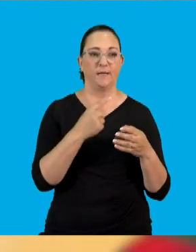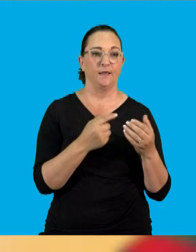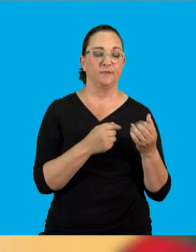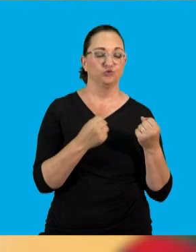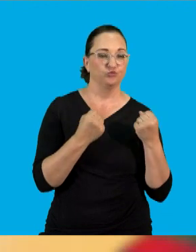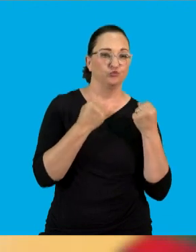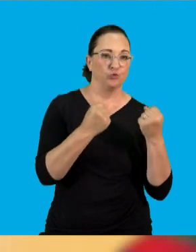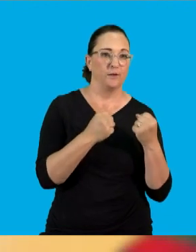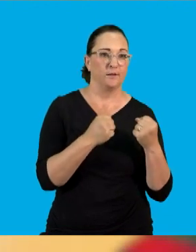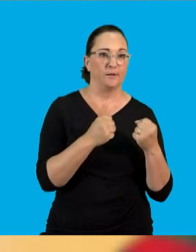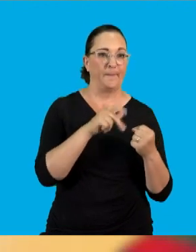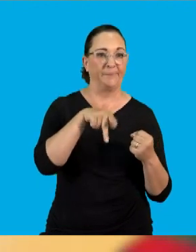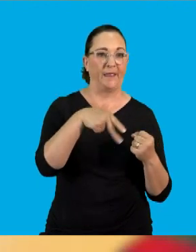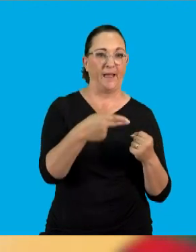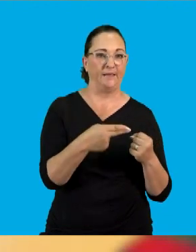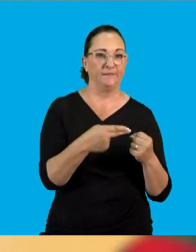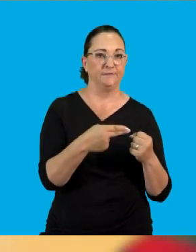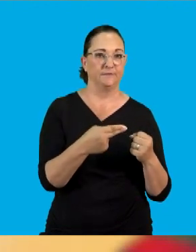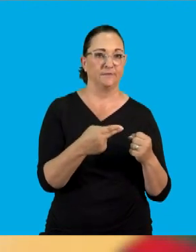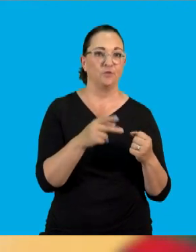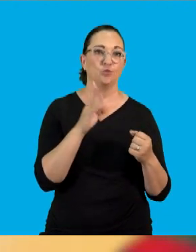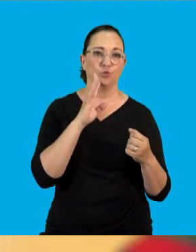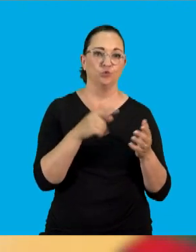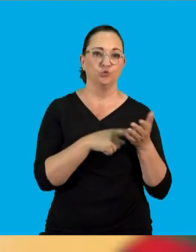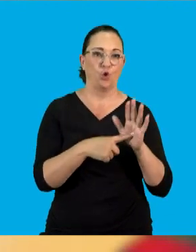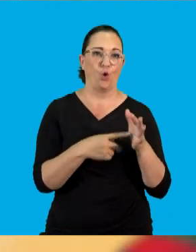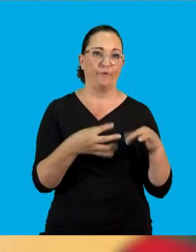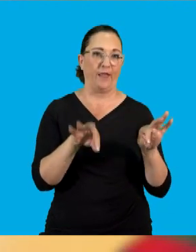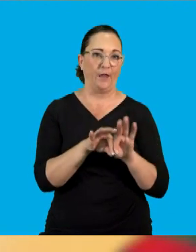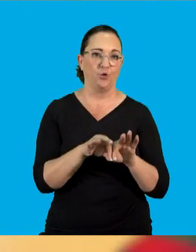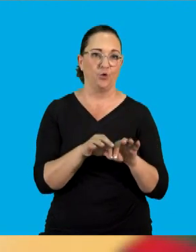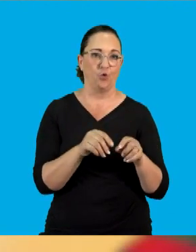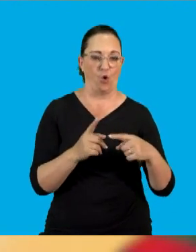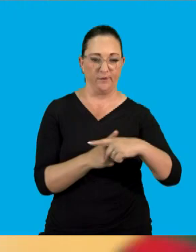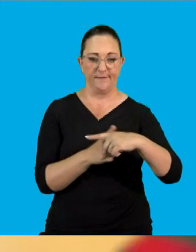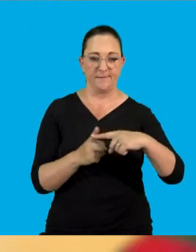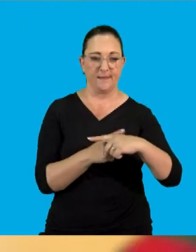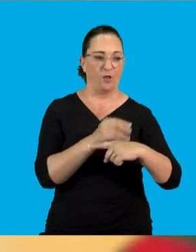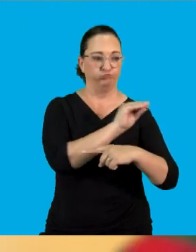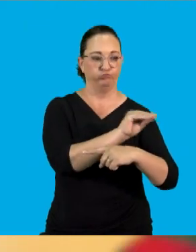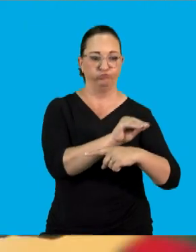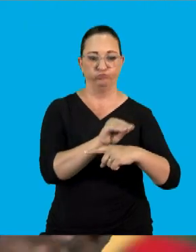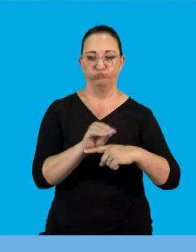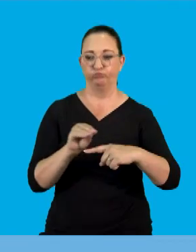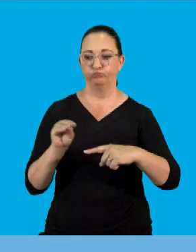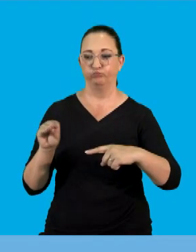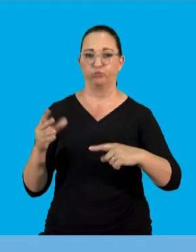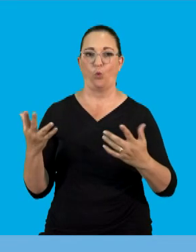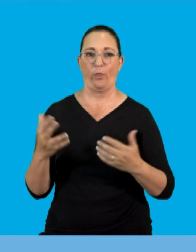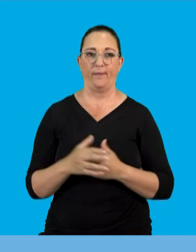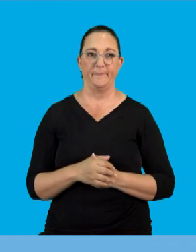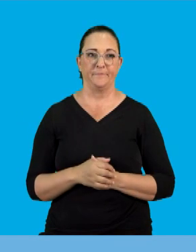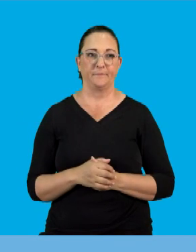of the strength. How acidic, what is the pH in terms of the pH value? Where do you locate it on the pH scale? So that's